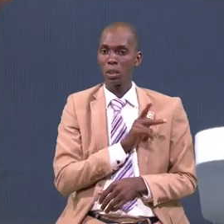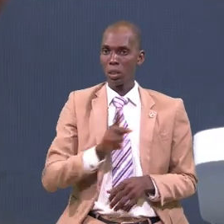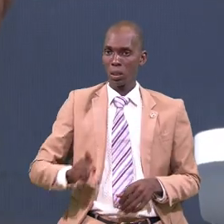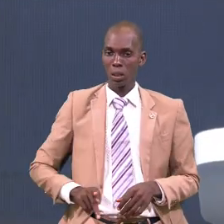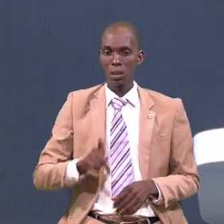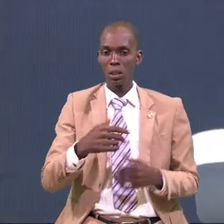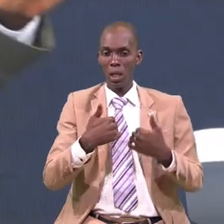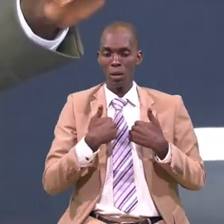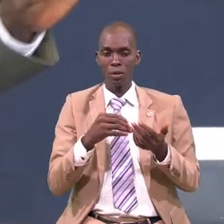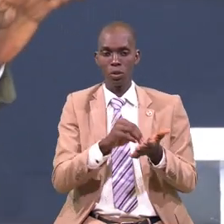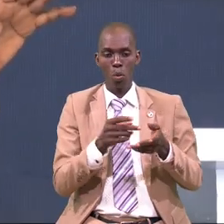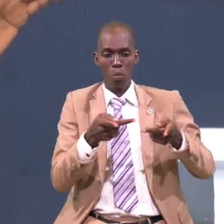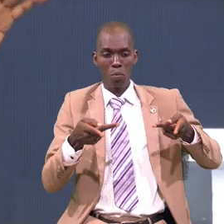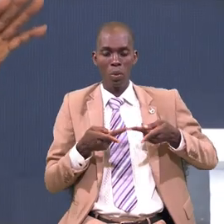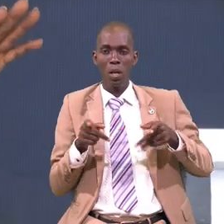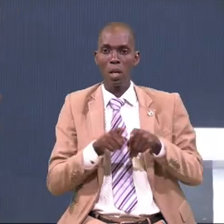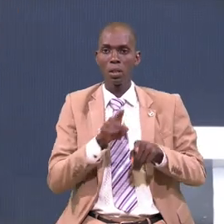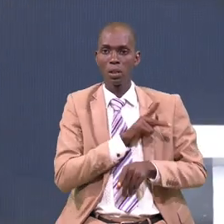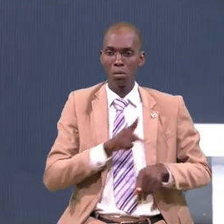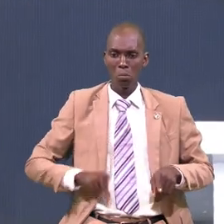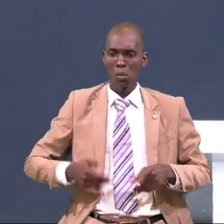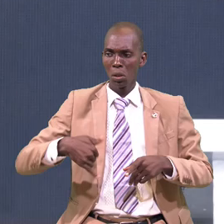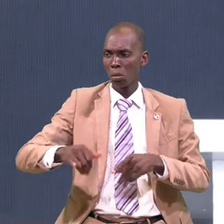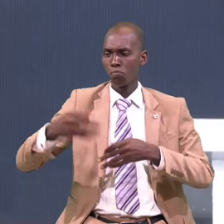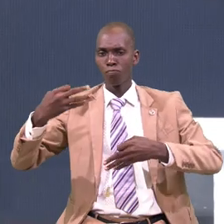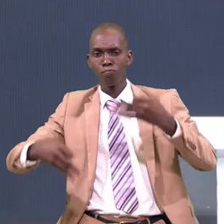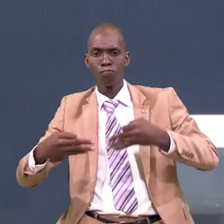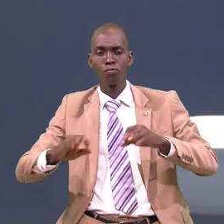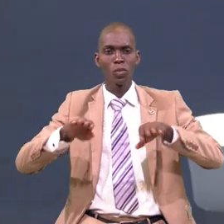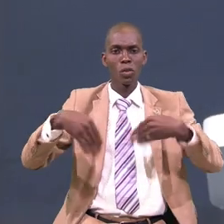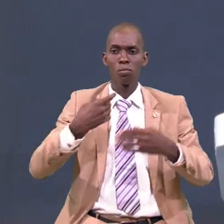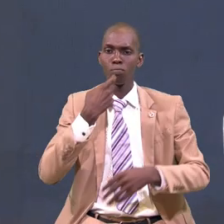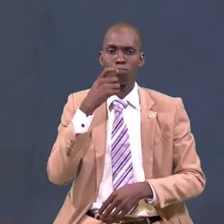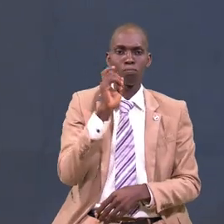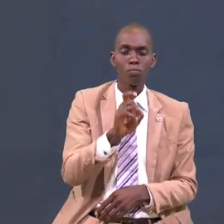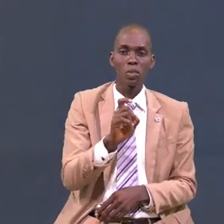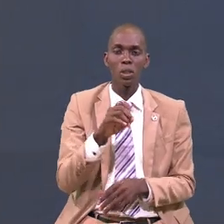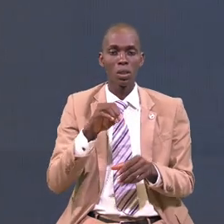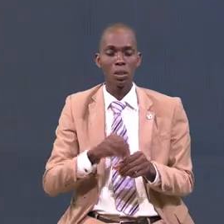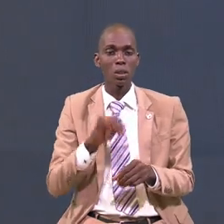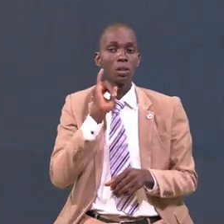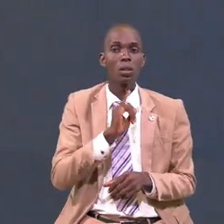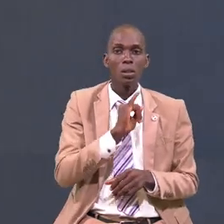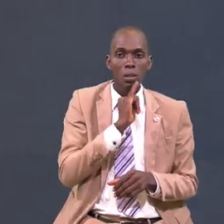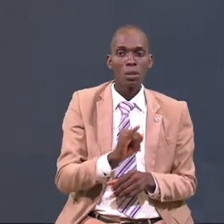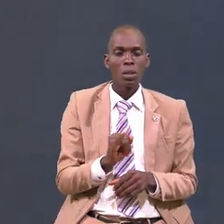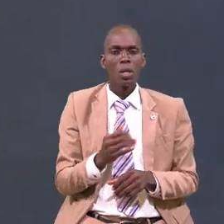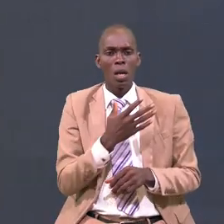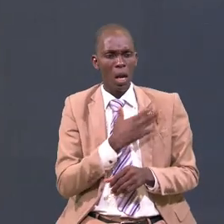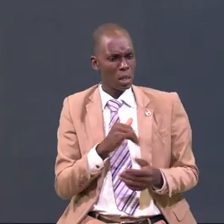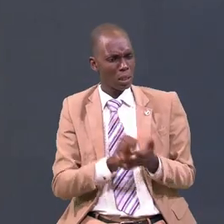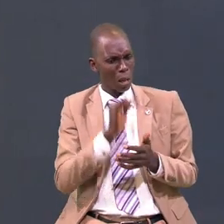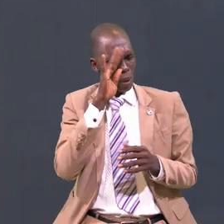position. He was still making judgment and commandment. Giving orders, that man that did that